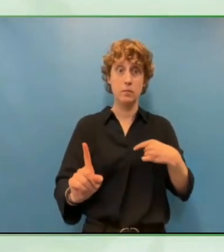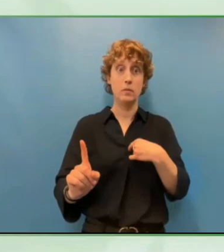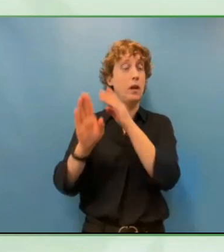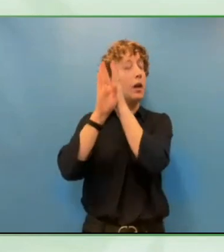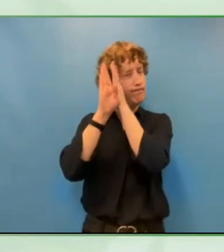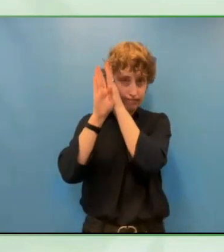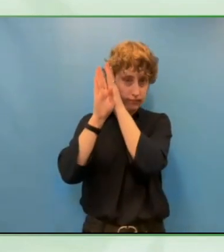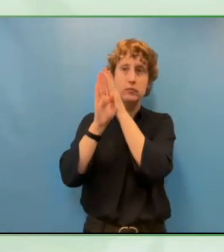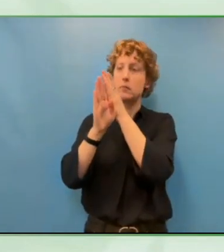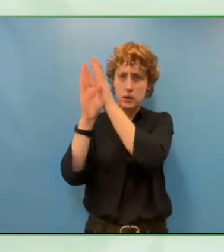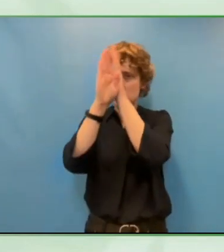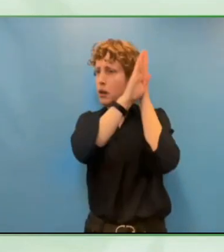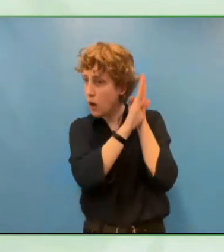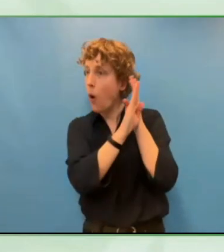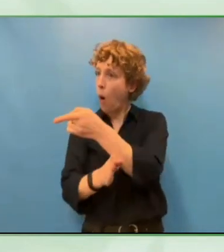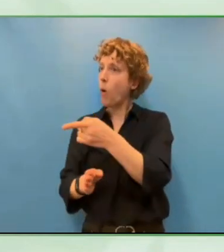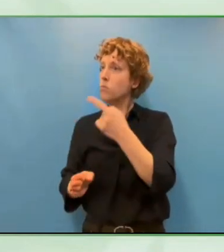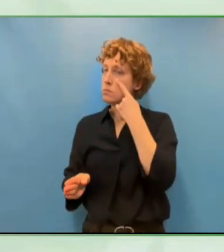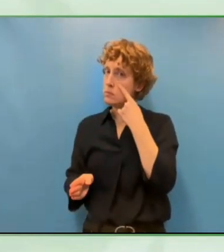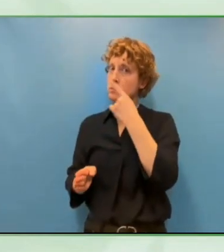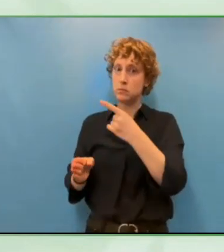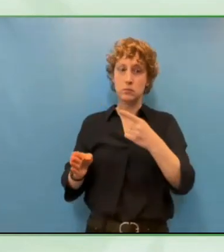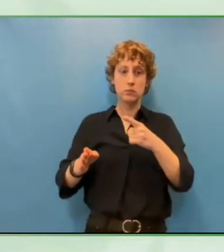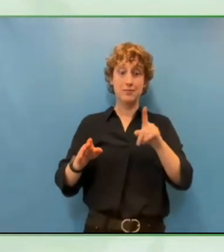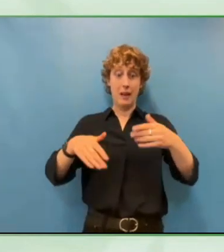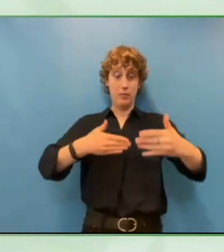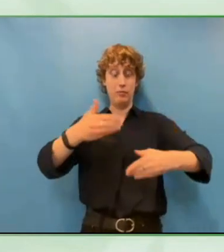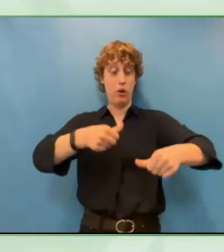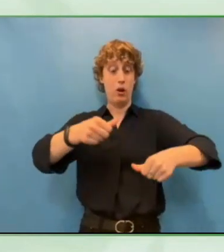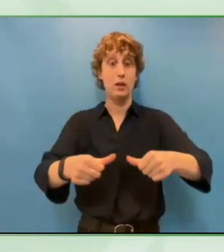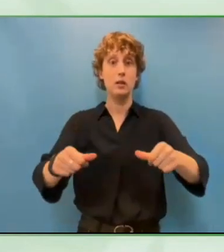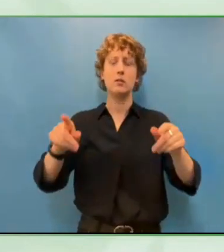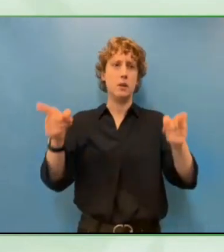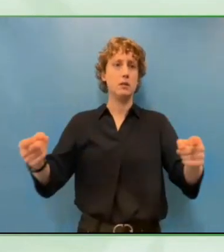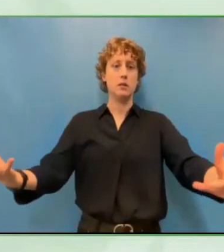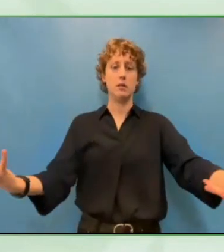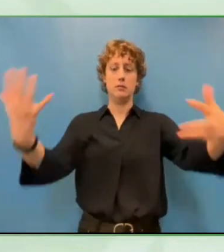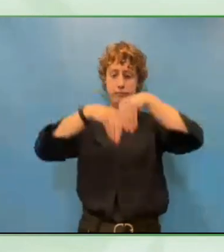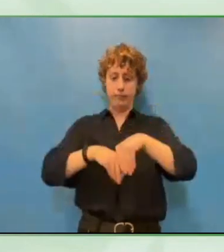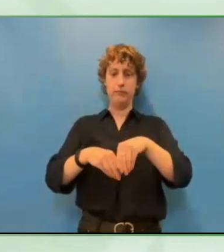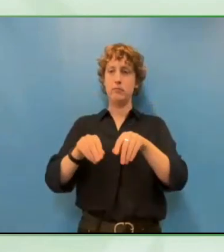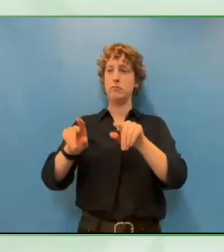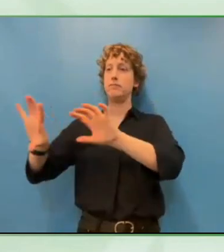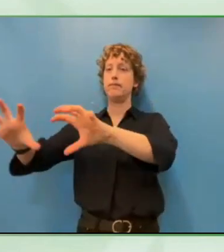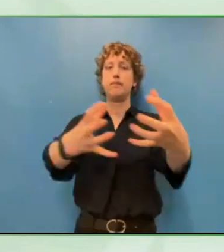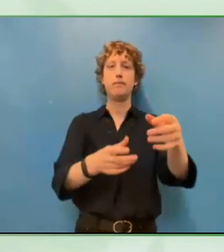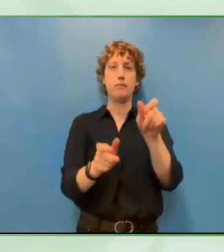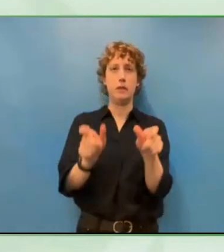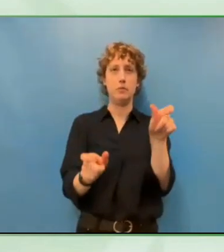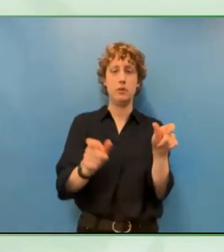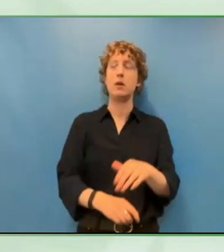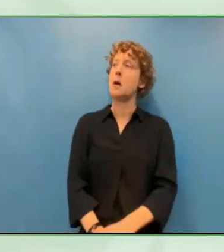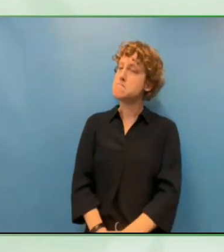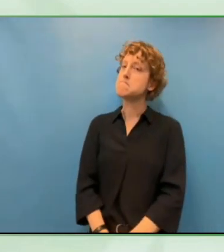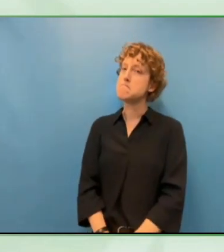a participatory process. Yeah, and closing on that is actually what we always have to think about is, in